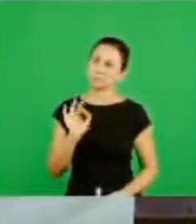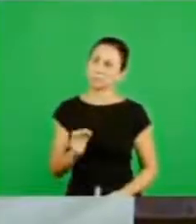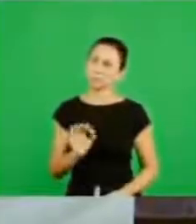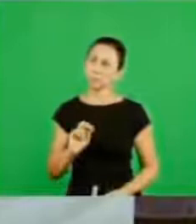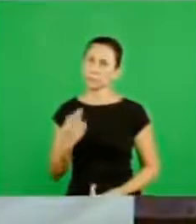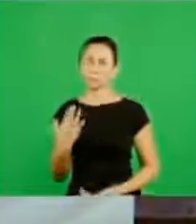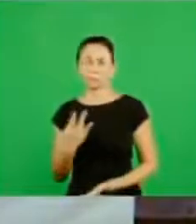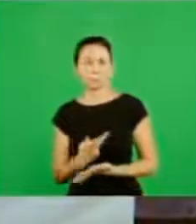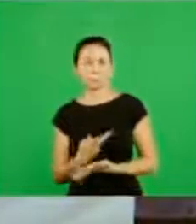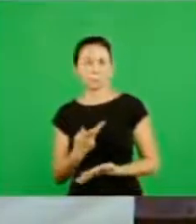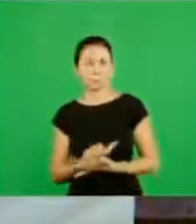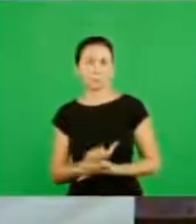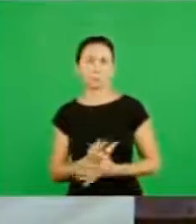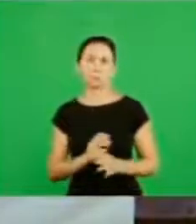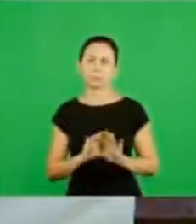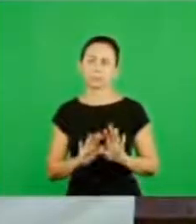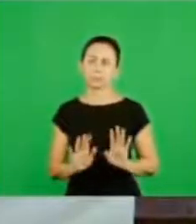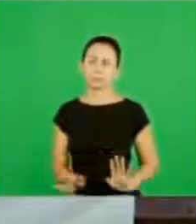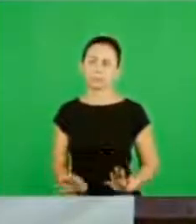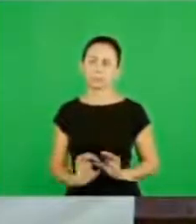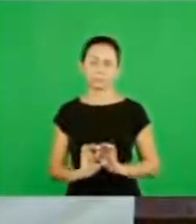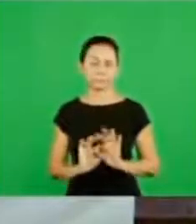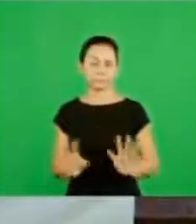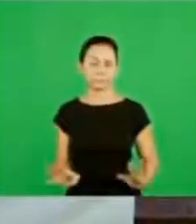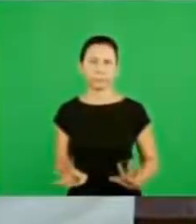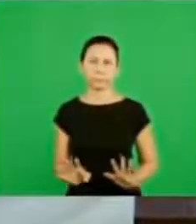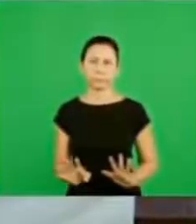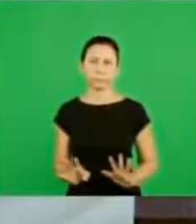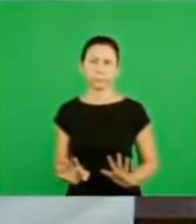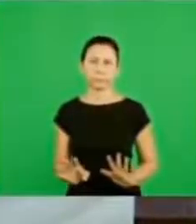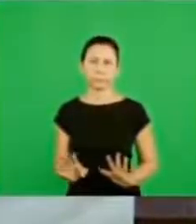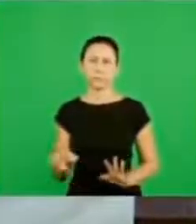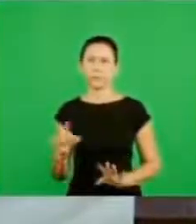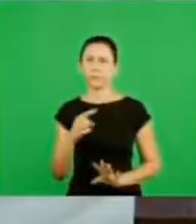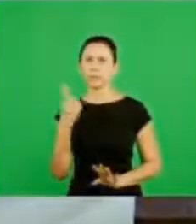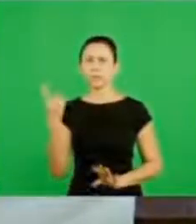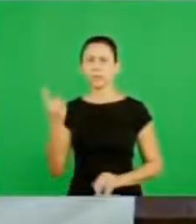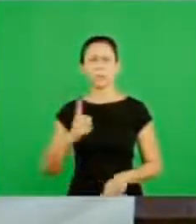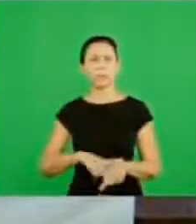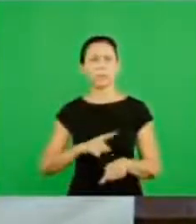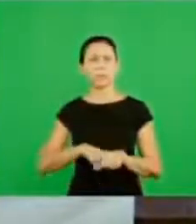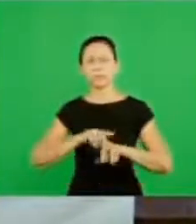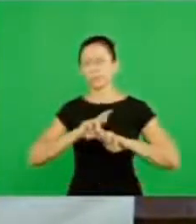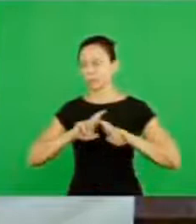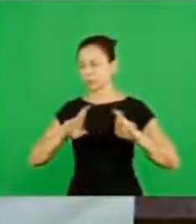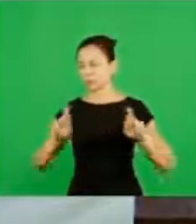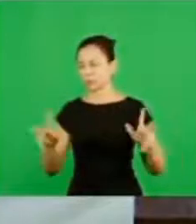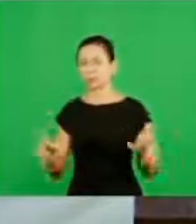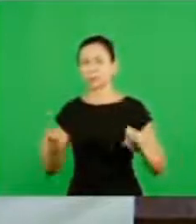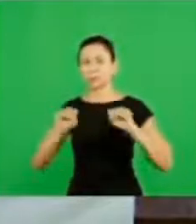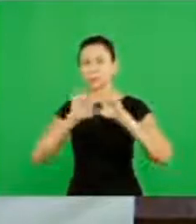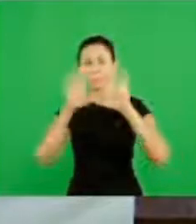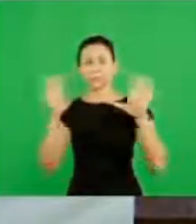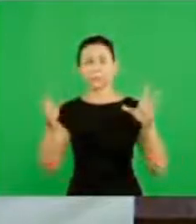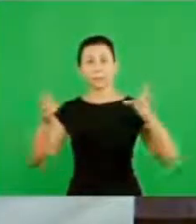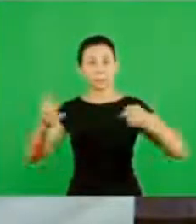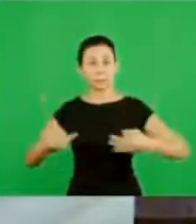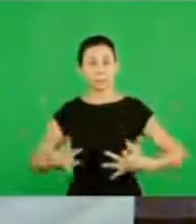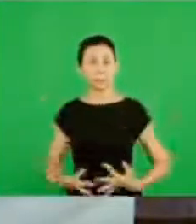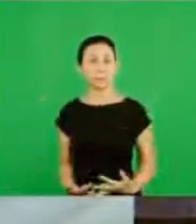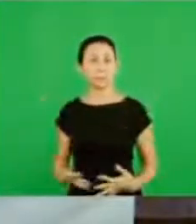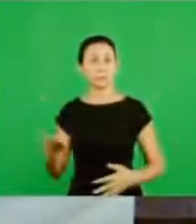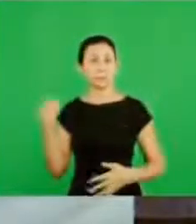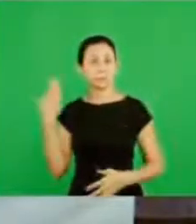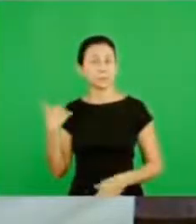comes and defend their interests, whether they be right or wrong, or whoever wants to judge. It's not our case to do